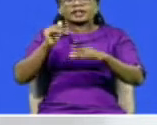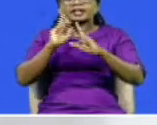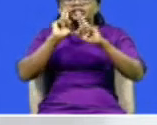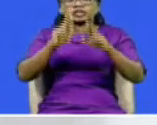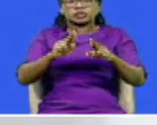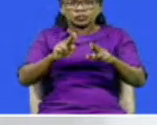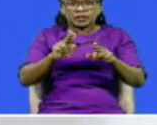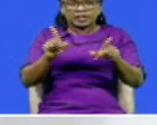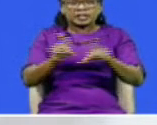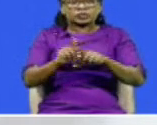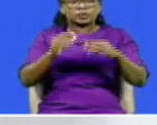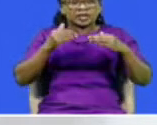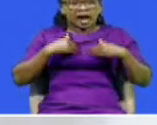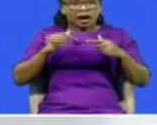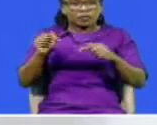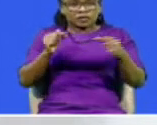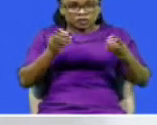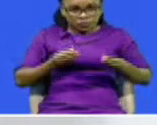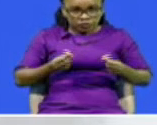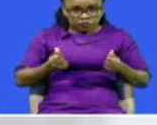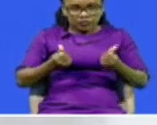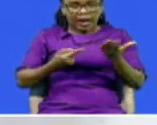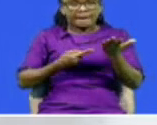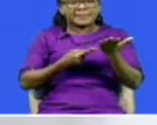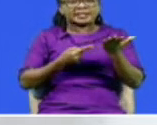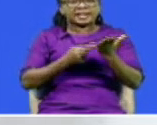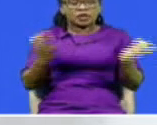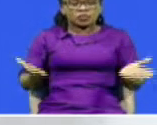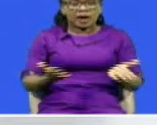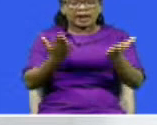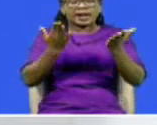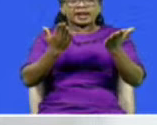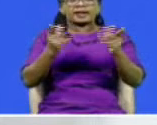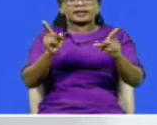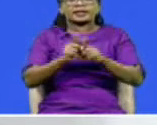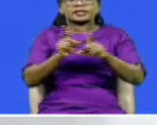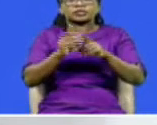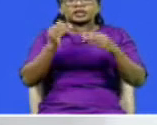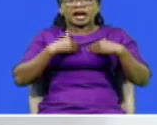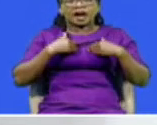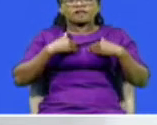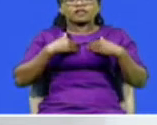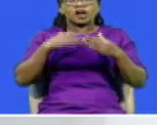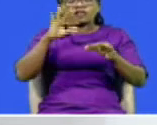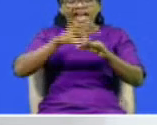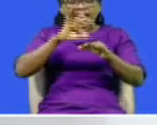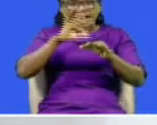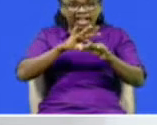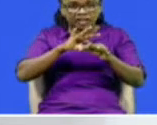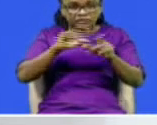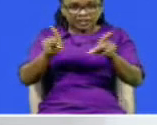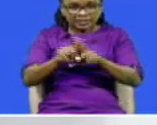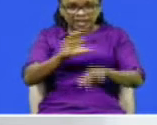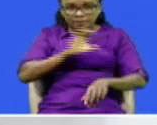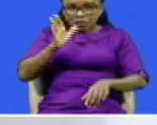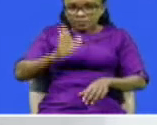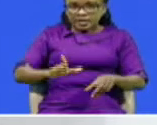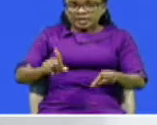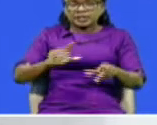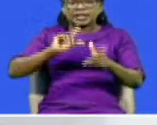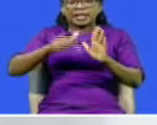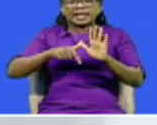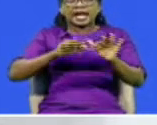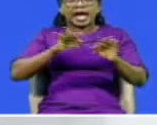pursue the laid down dispute resolution mechanisms to enhance credibility of the elections. The two commissioners further explained